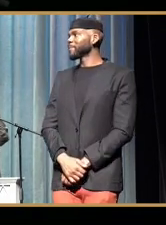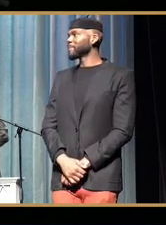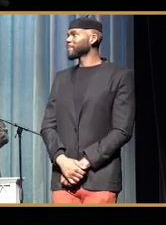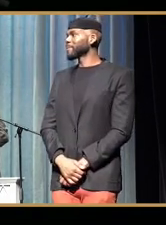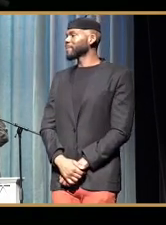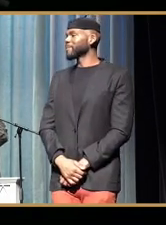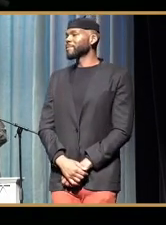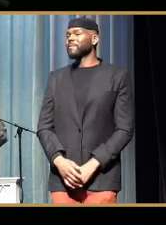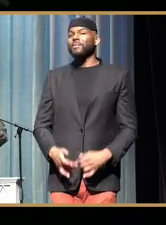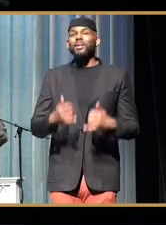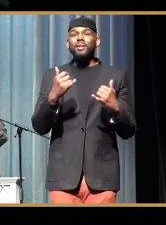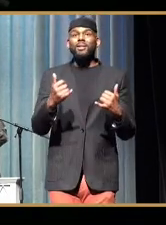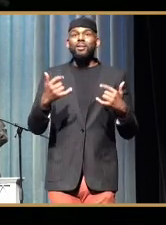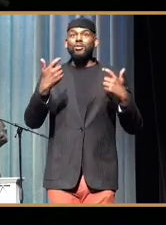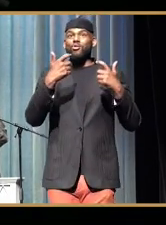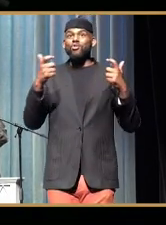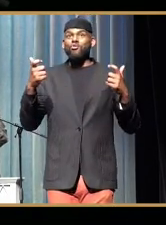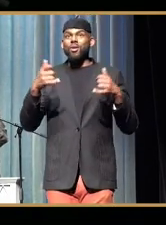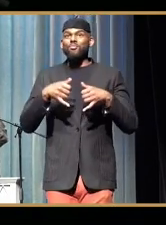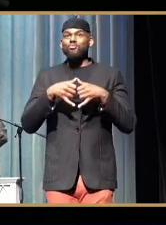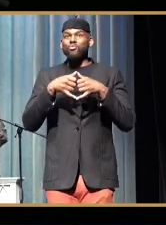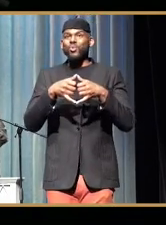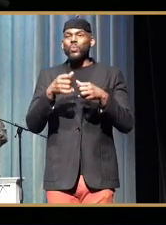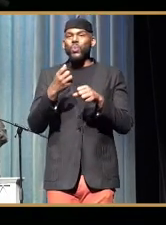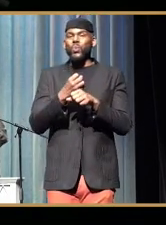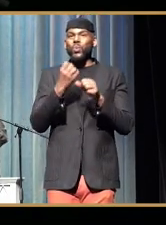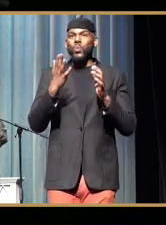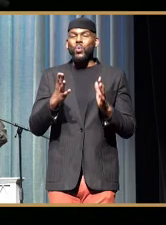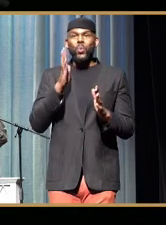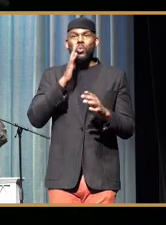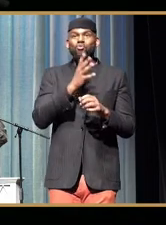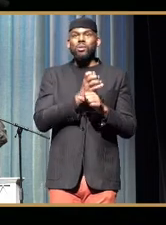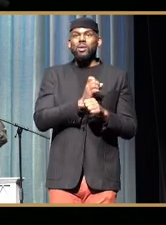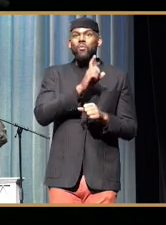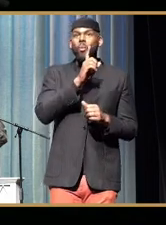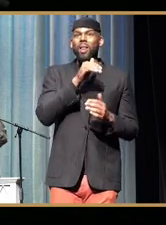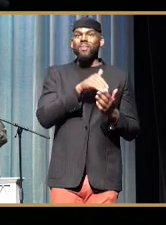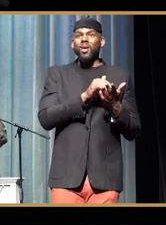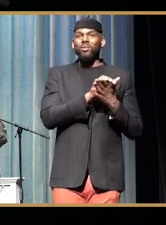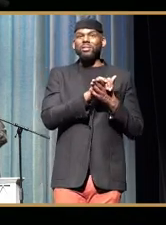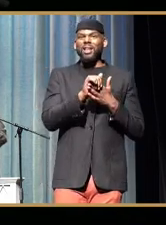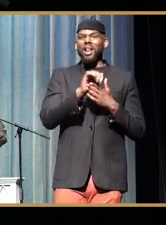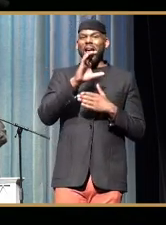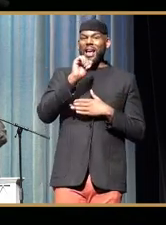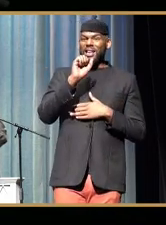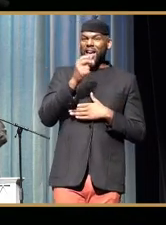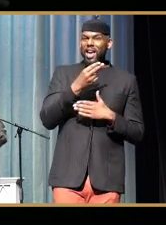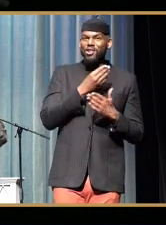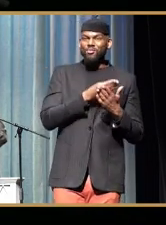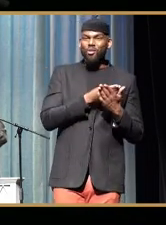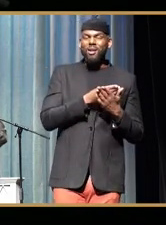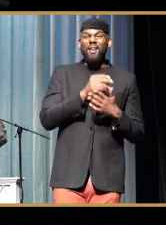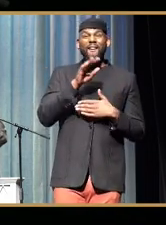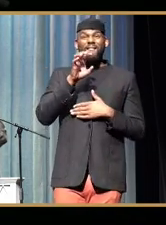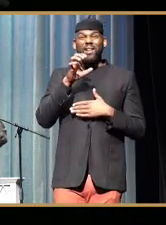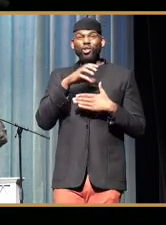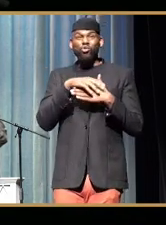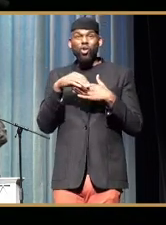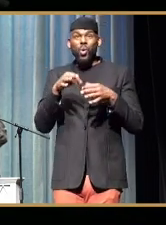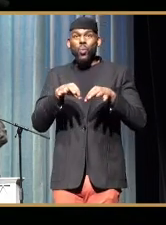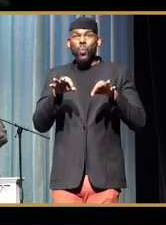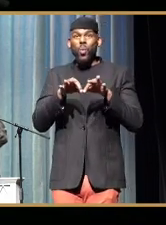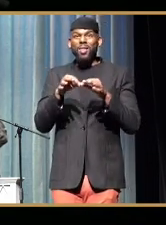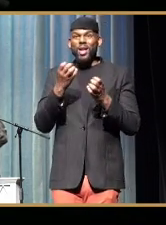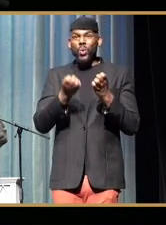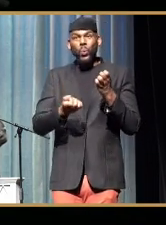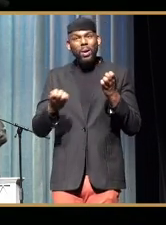And now our grand prize winners, who will each receive a $1,000 cash prize, $500 worth of film equipment,